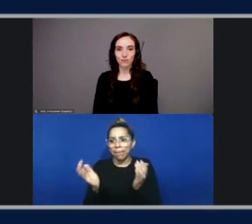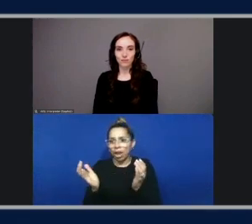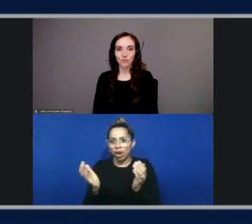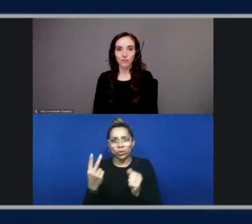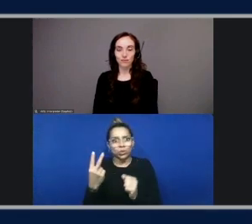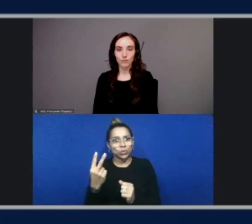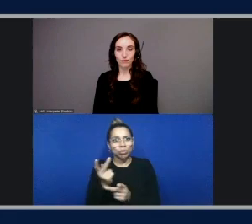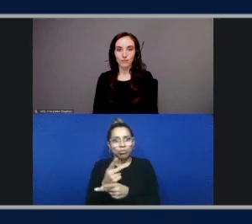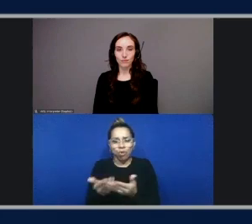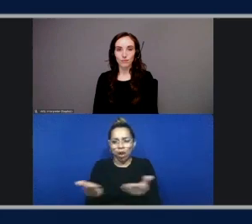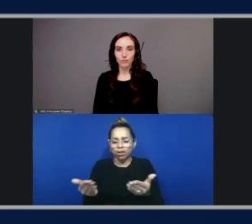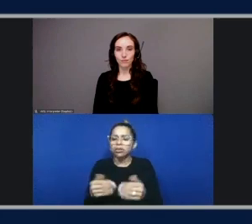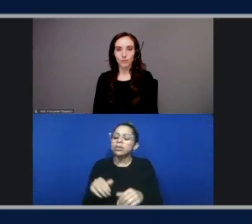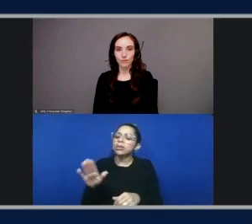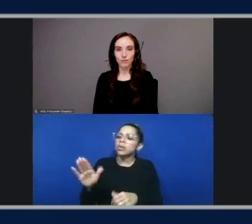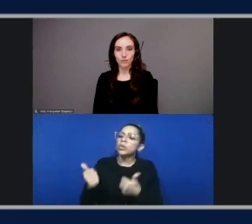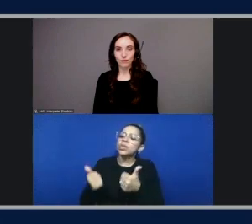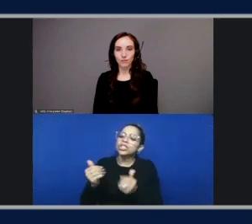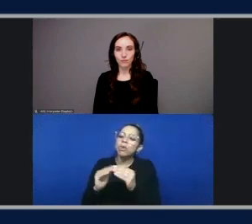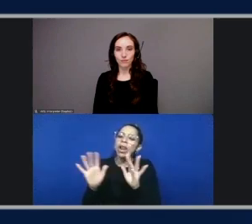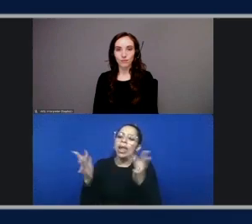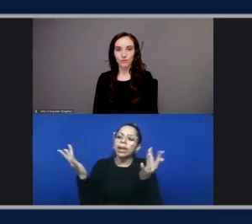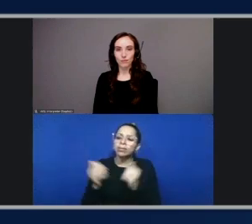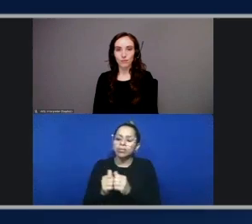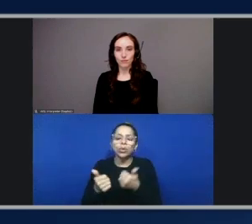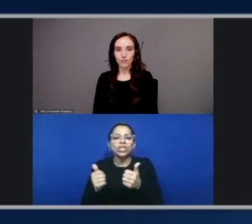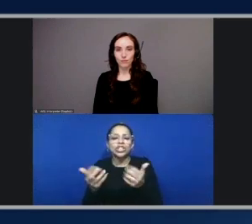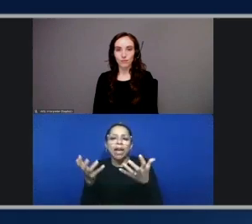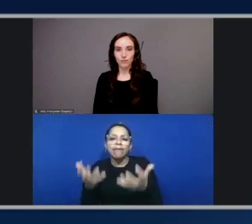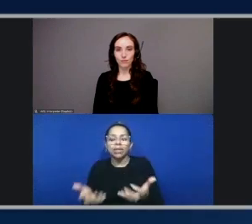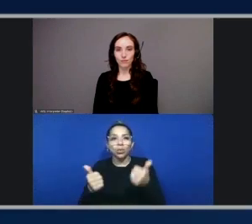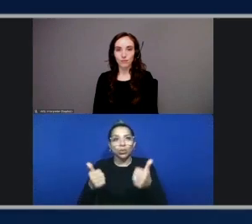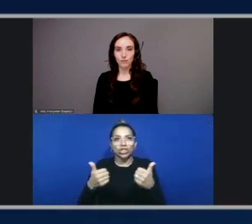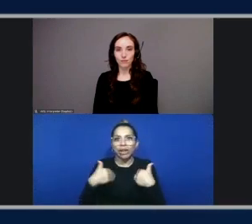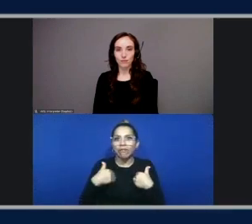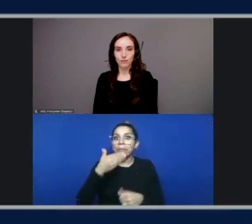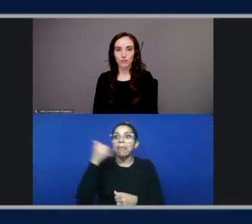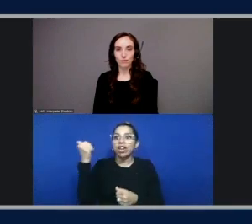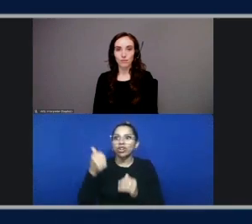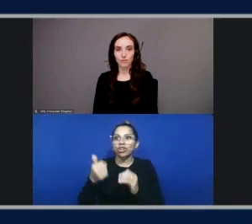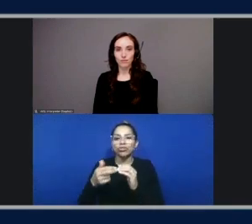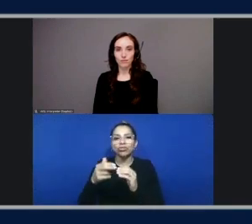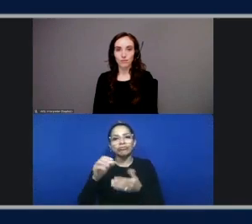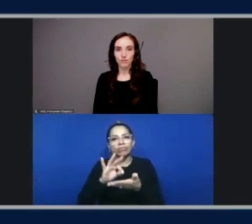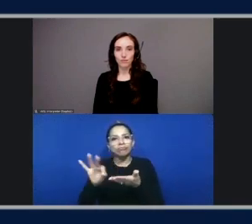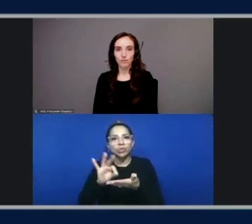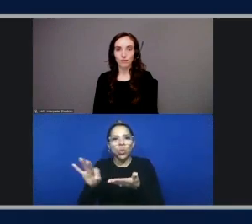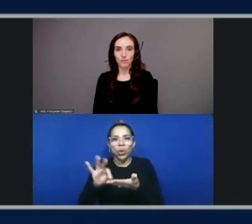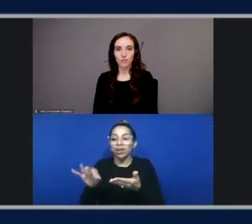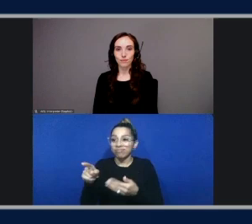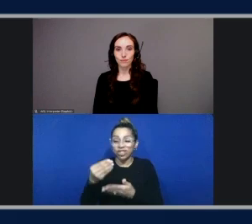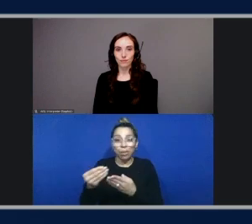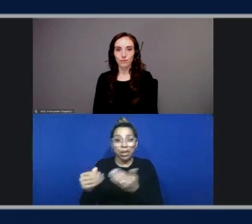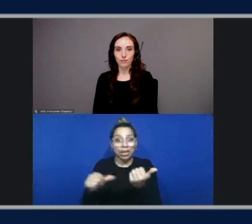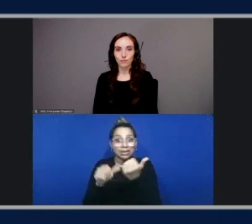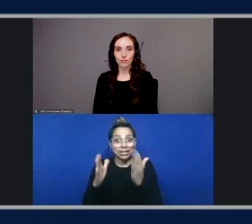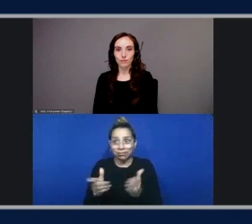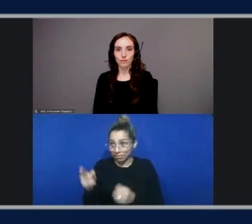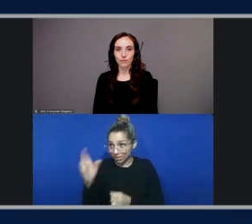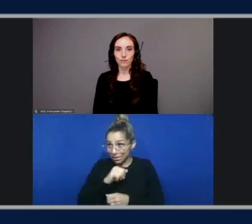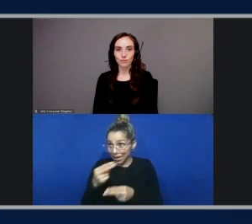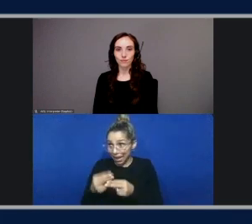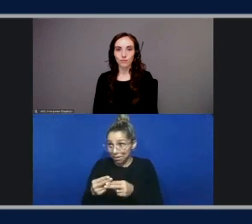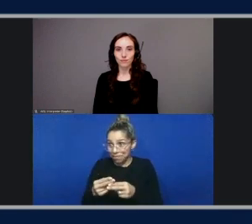heavier? Which one's, has better ratings? And it will provide me that information. It is a shopping assistant. Does somebody guess the name yet? Can we say it?